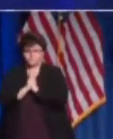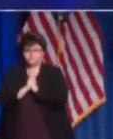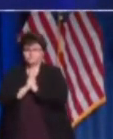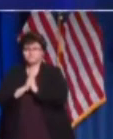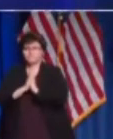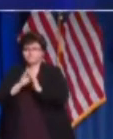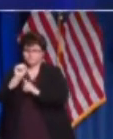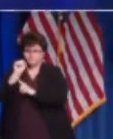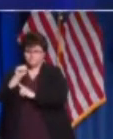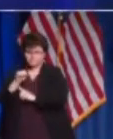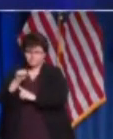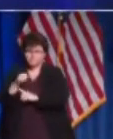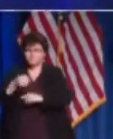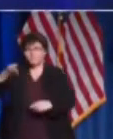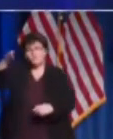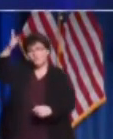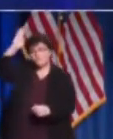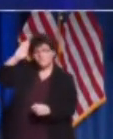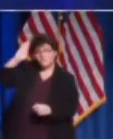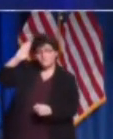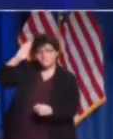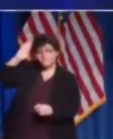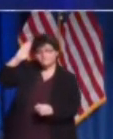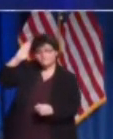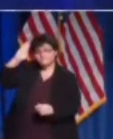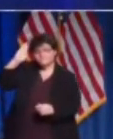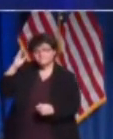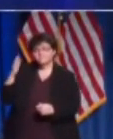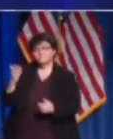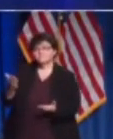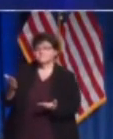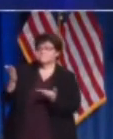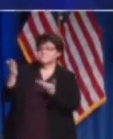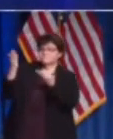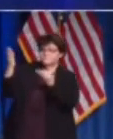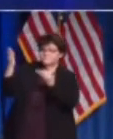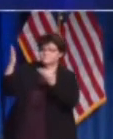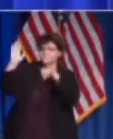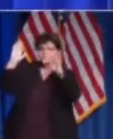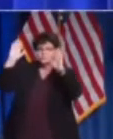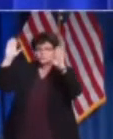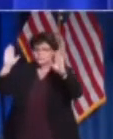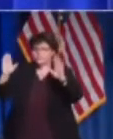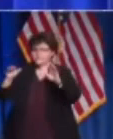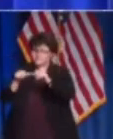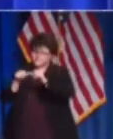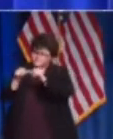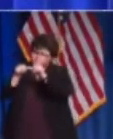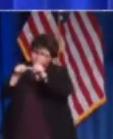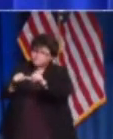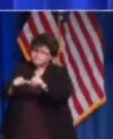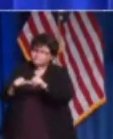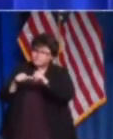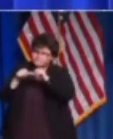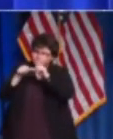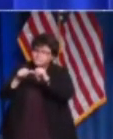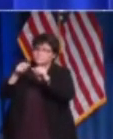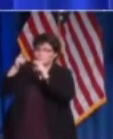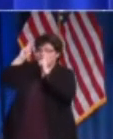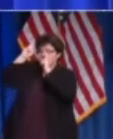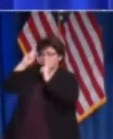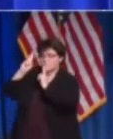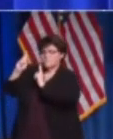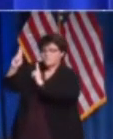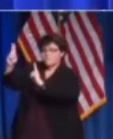Almighty God, you who are the great sustainer, as we proclaim in our state